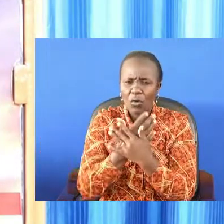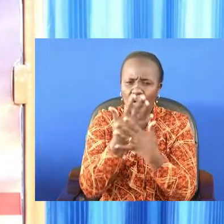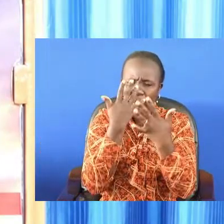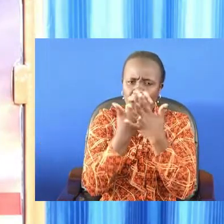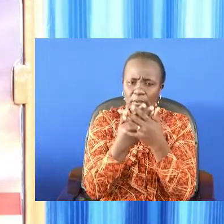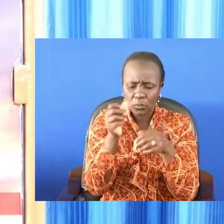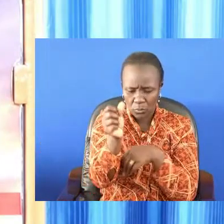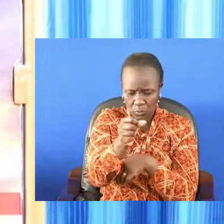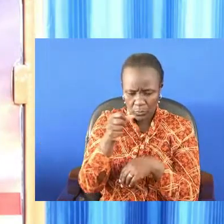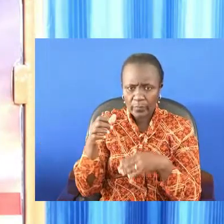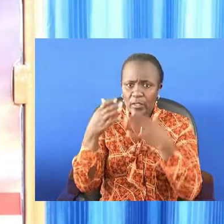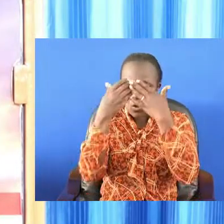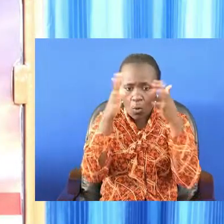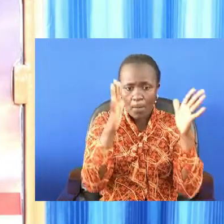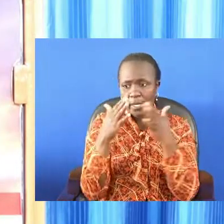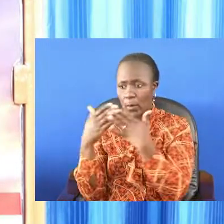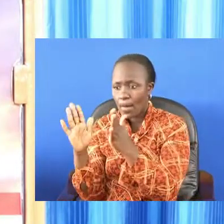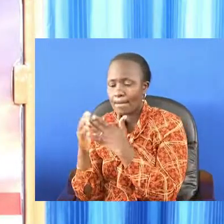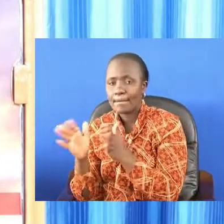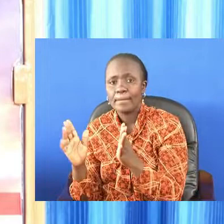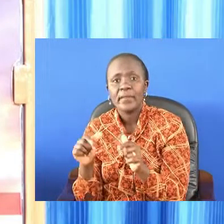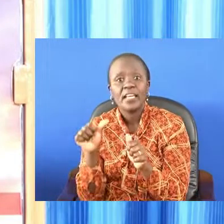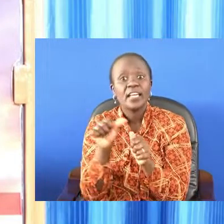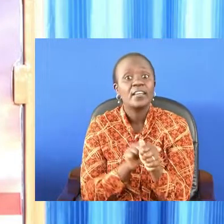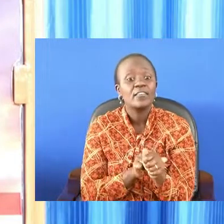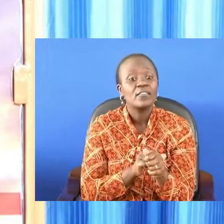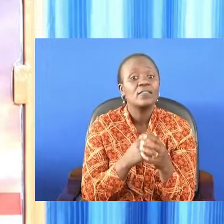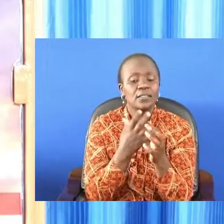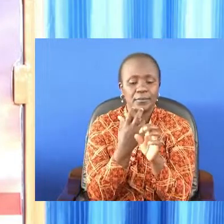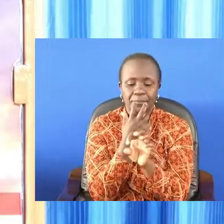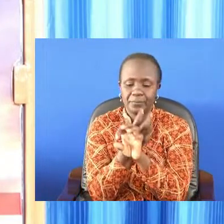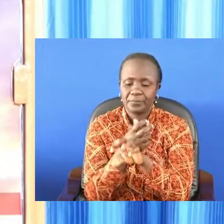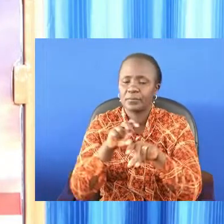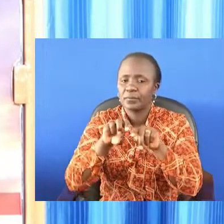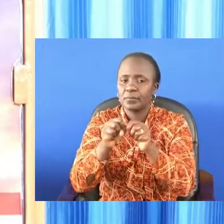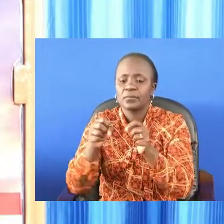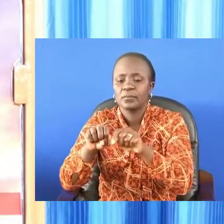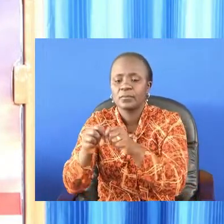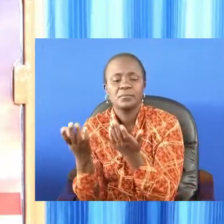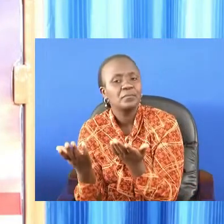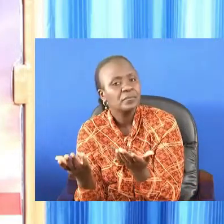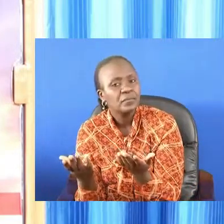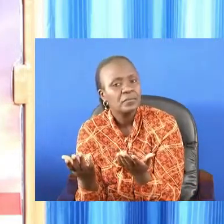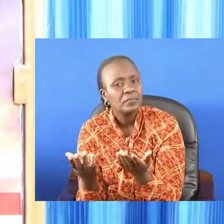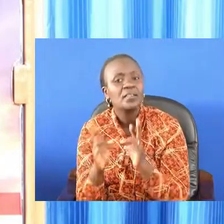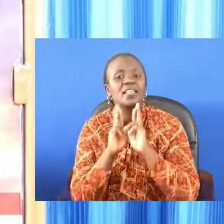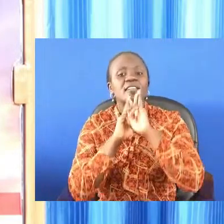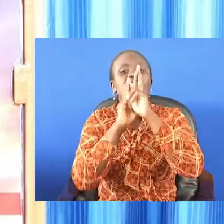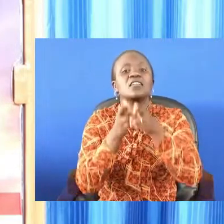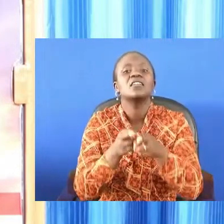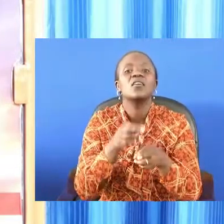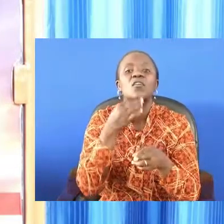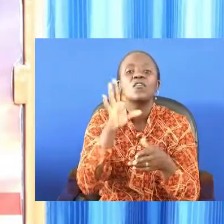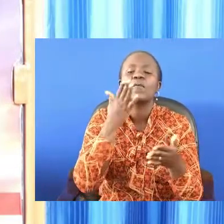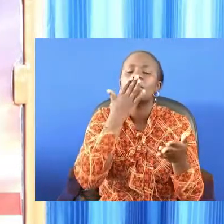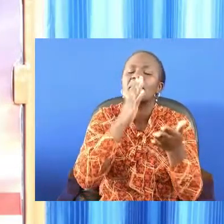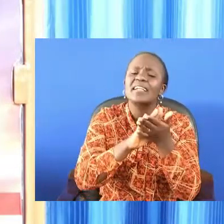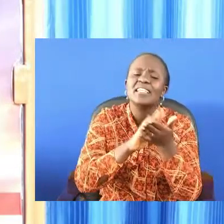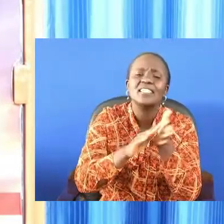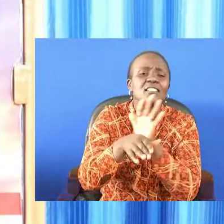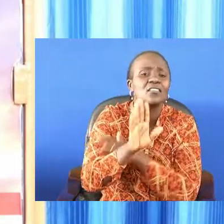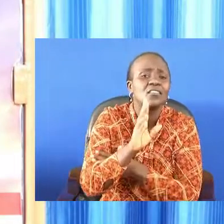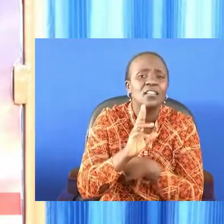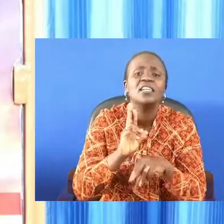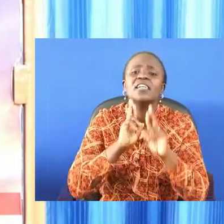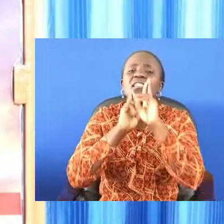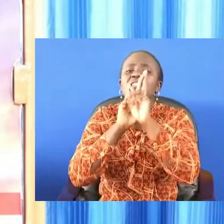prison doors flew open. Everyone's chain came loose. As a result of praising God, as a